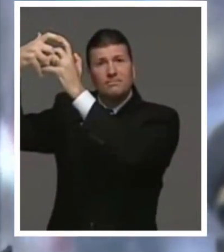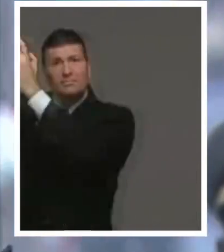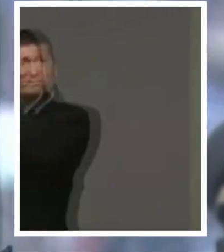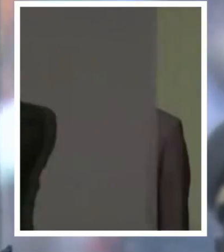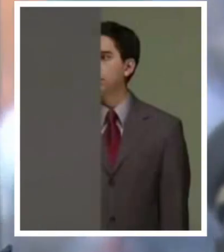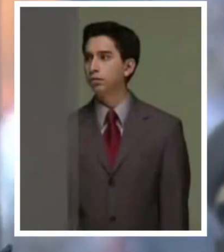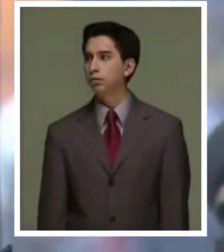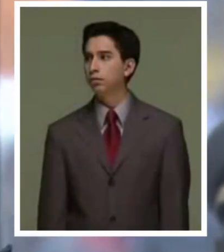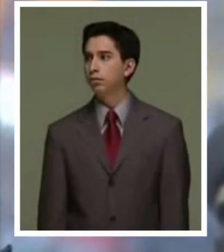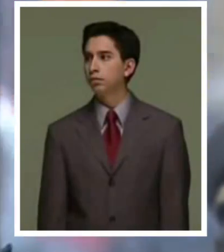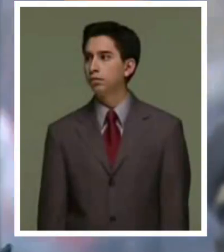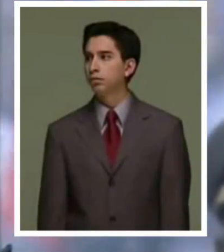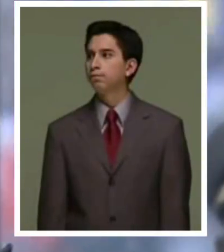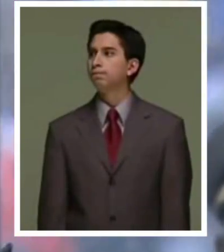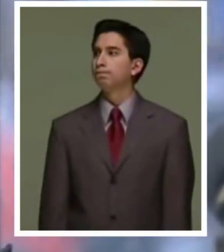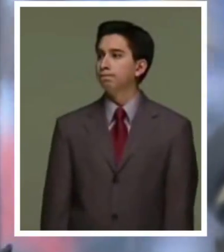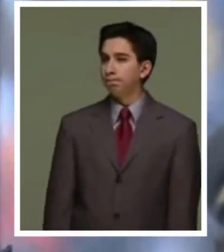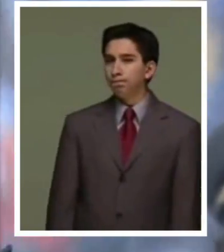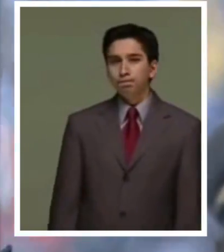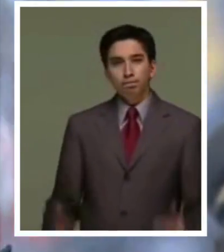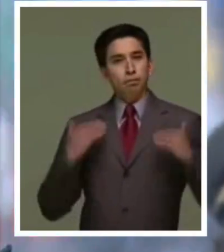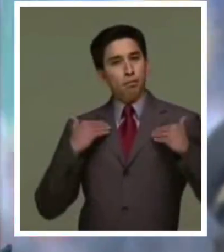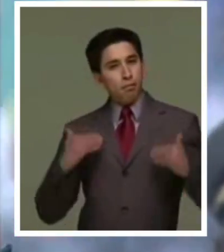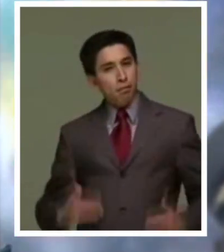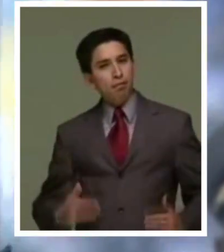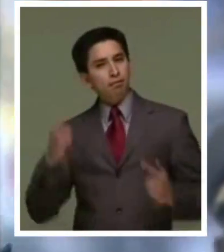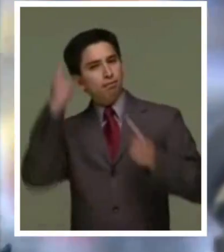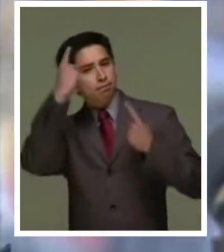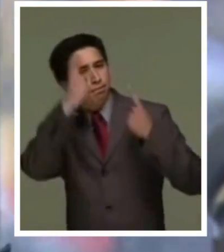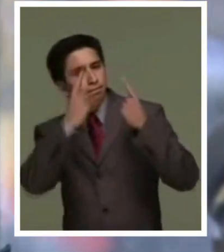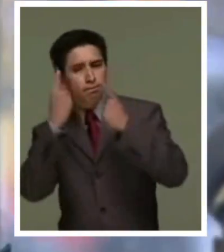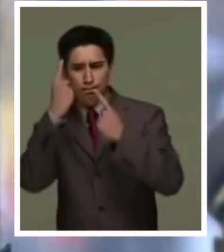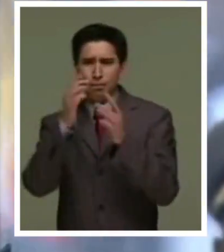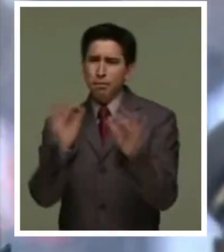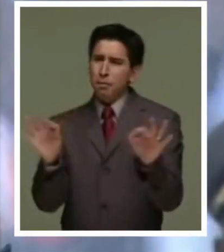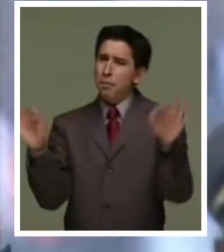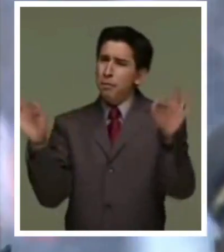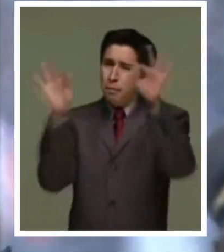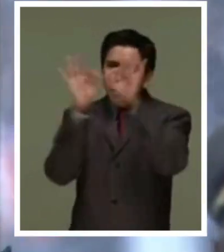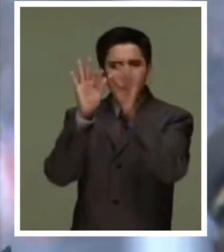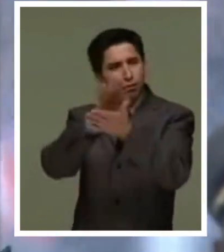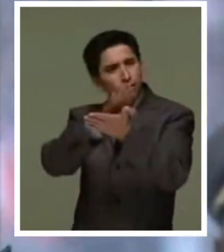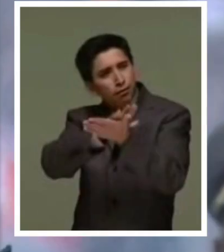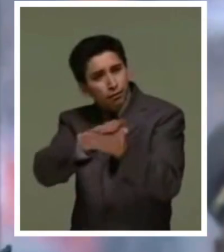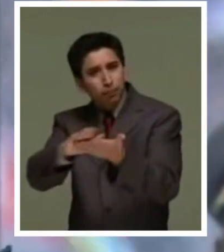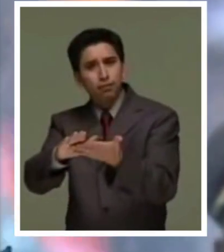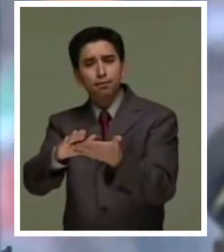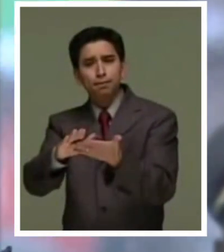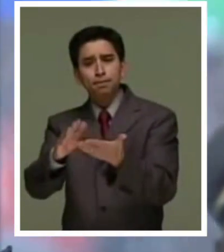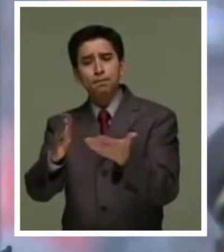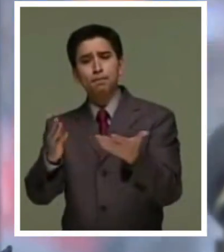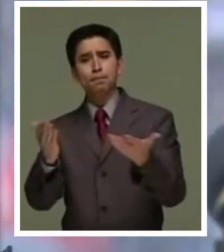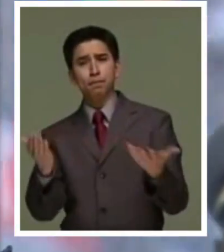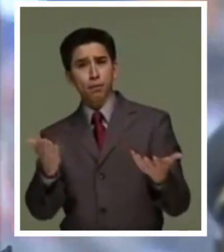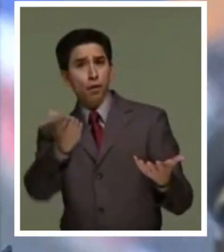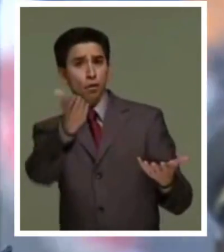And we know he shared with millions of black and colored South Africans the anger born of 1,000